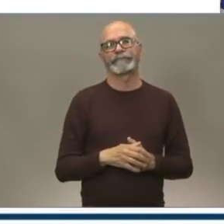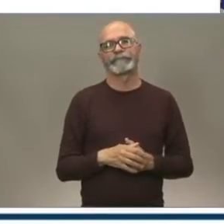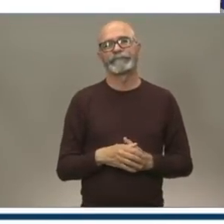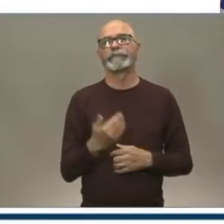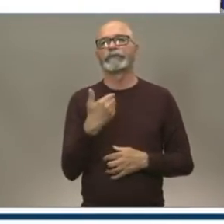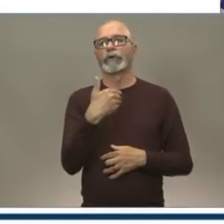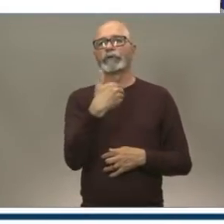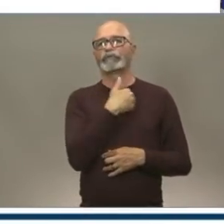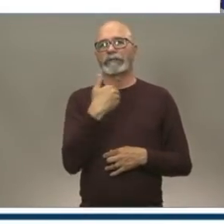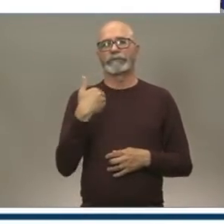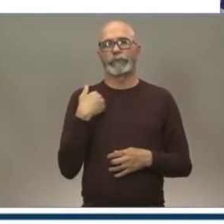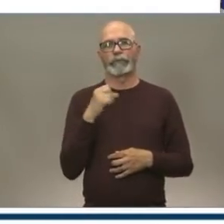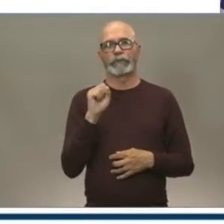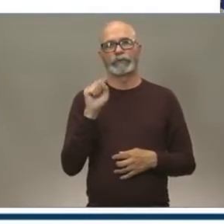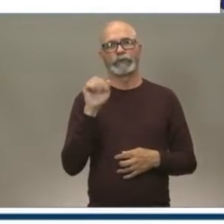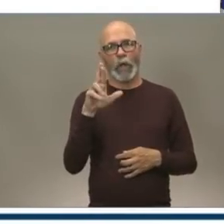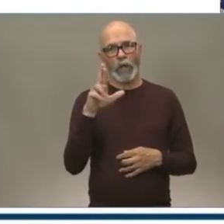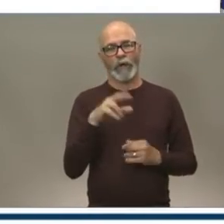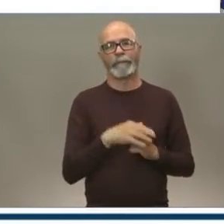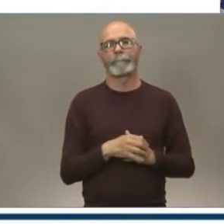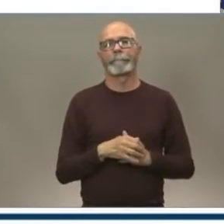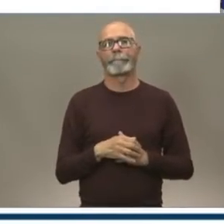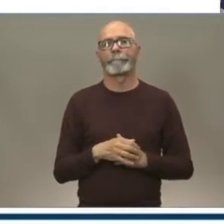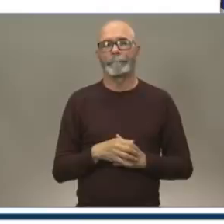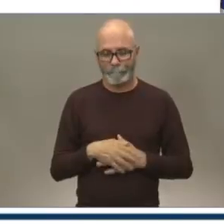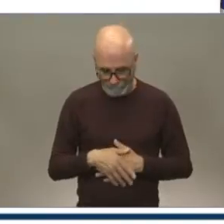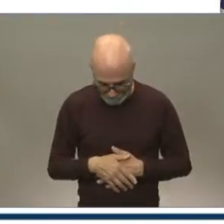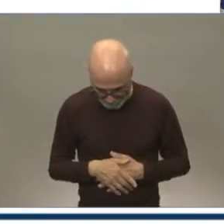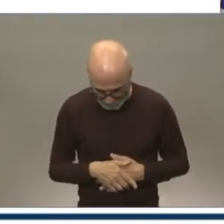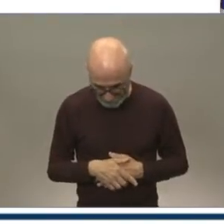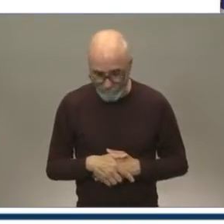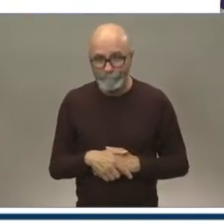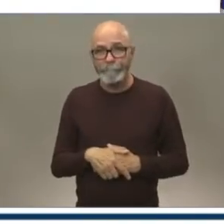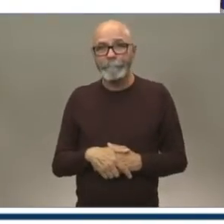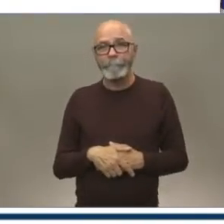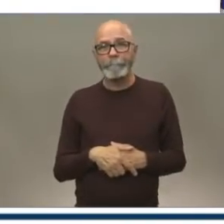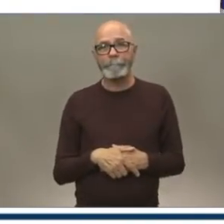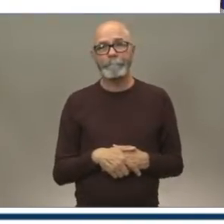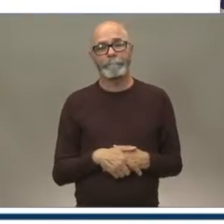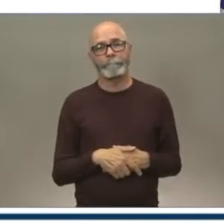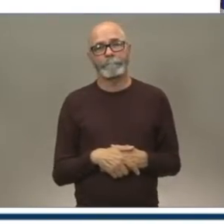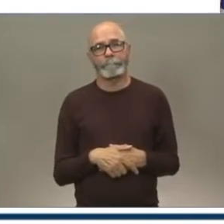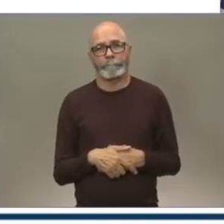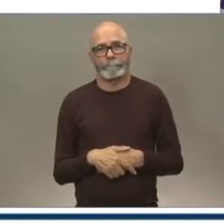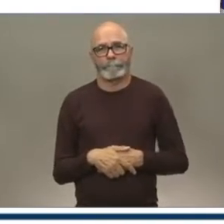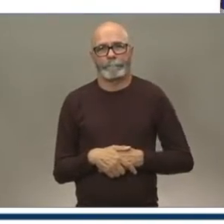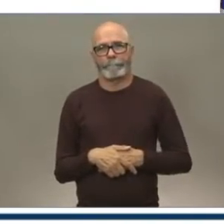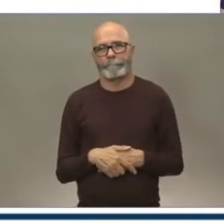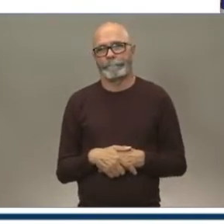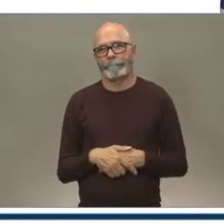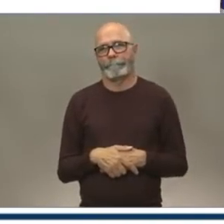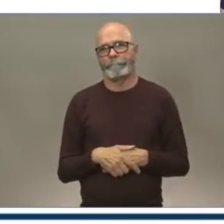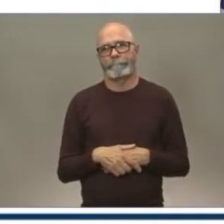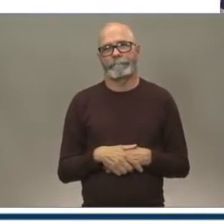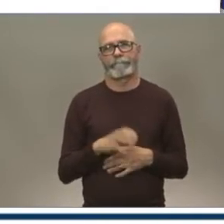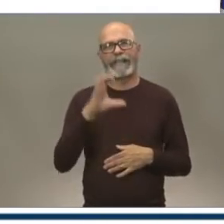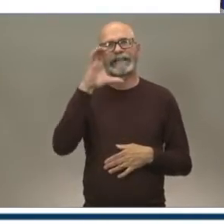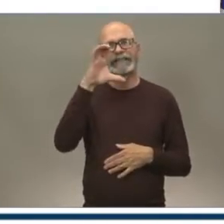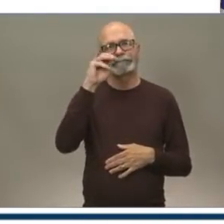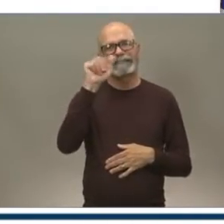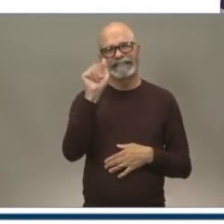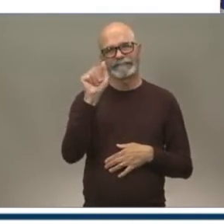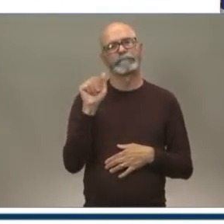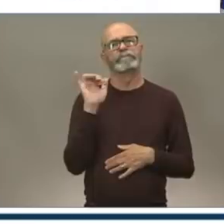Hi, yes. Hi, Premier. Hi, Dr. Strang. I'm going back to the CMA statement. Most of my questions on that have been